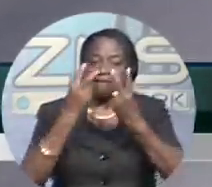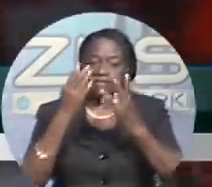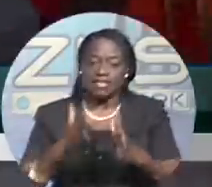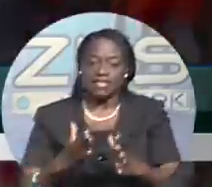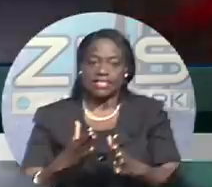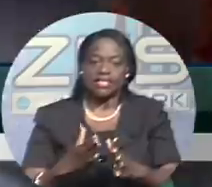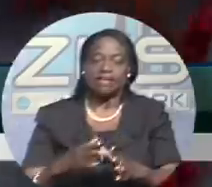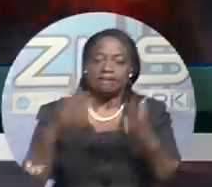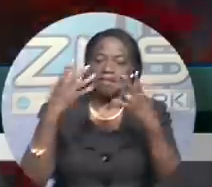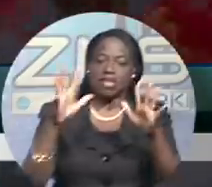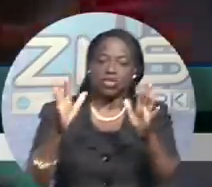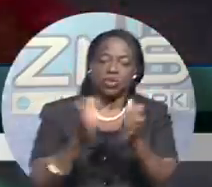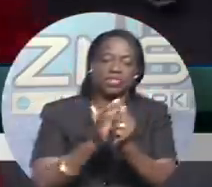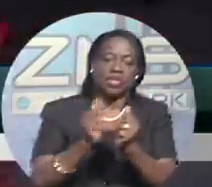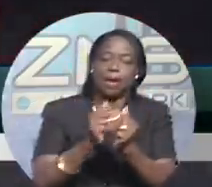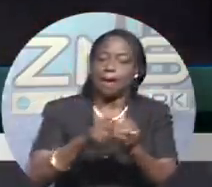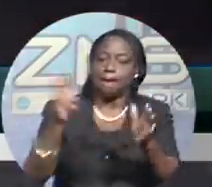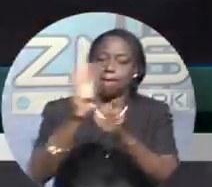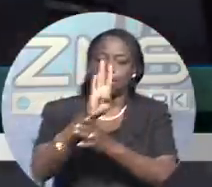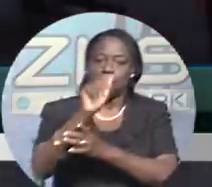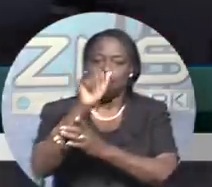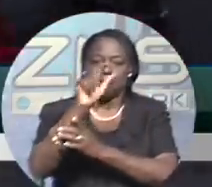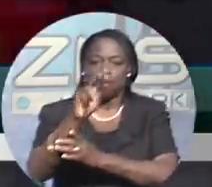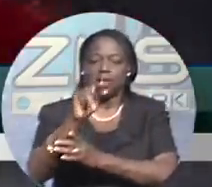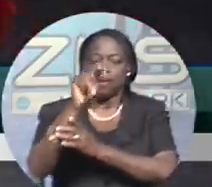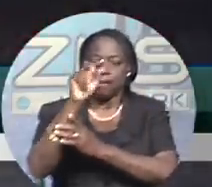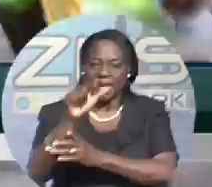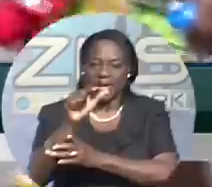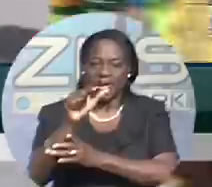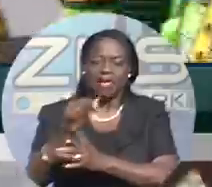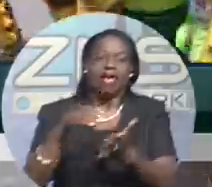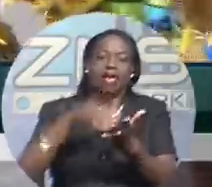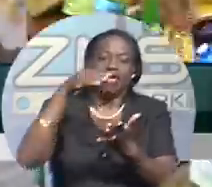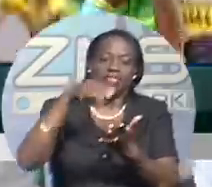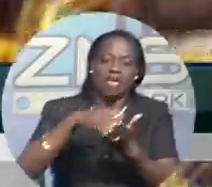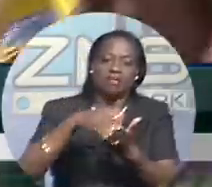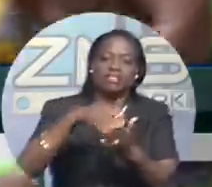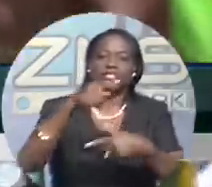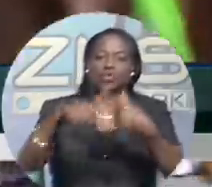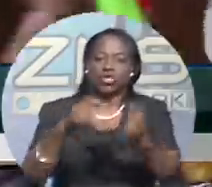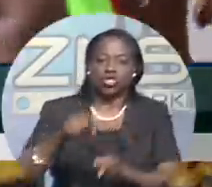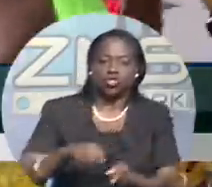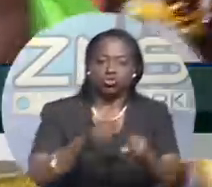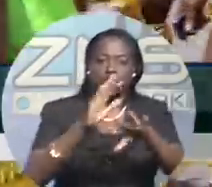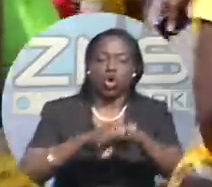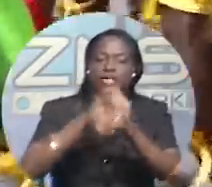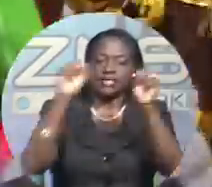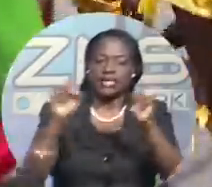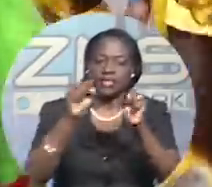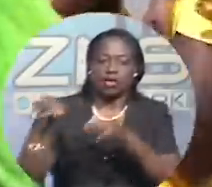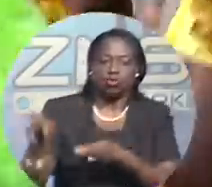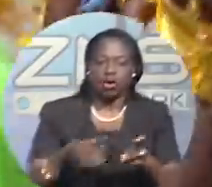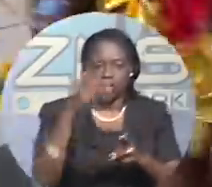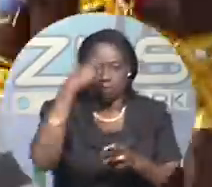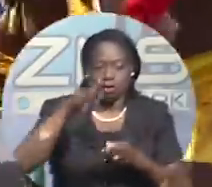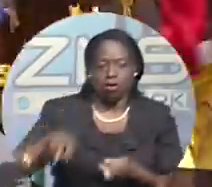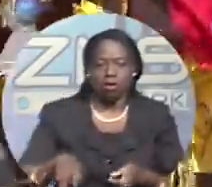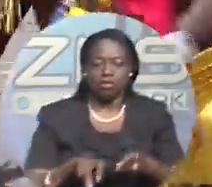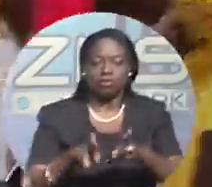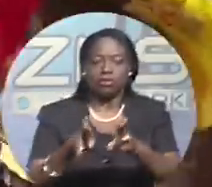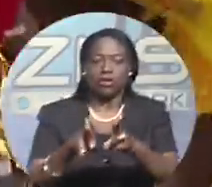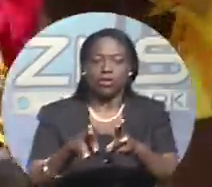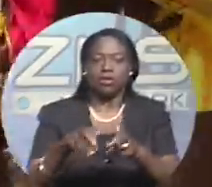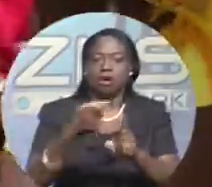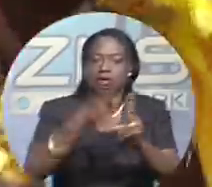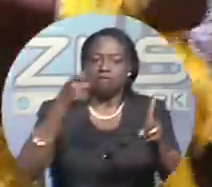a bang. Thousands burned up the streets early Saturday, proving that they were ready for the road. From the colorful